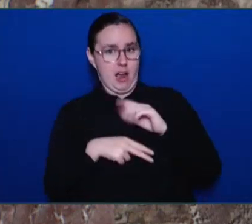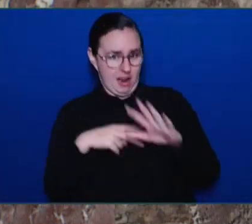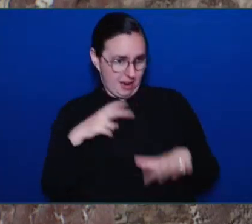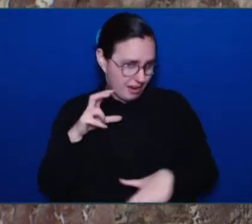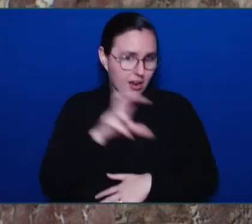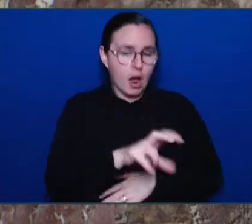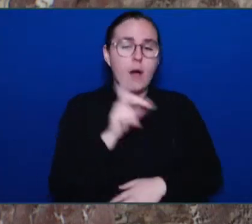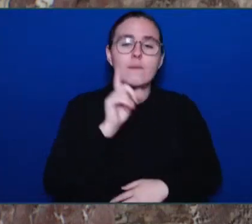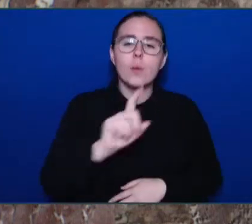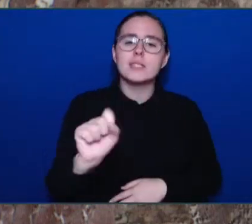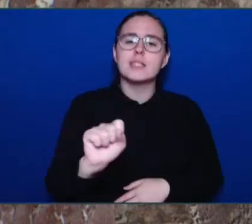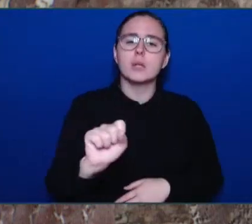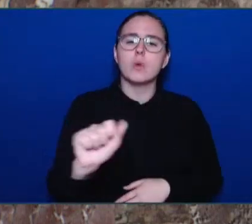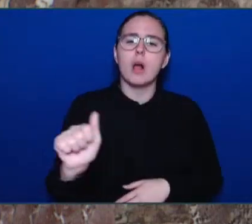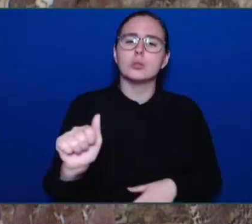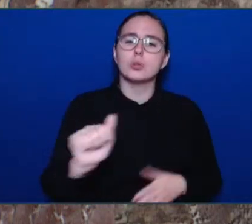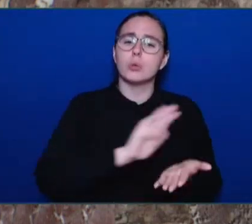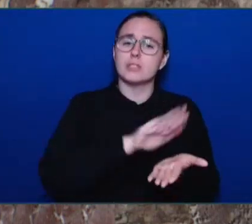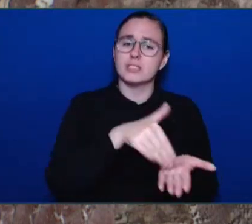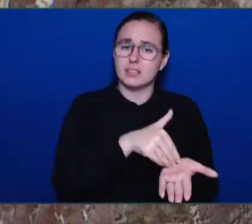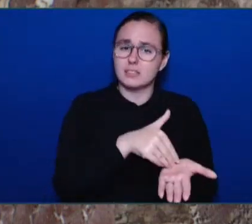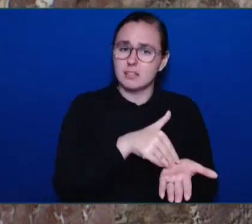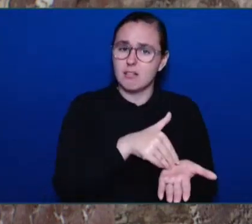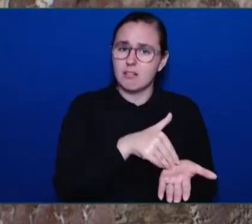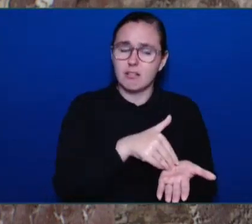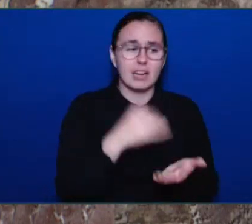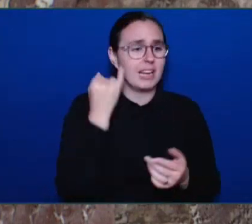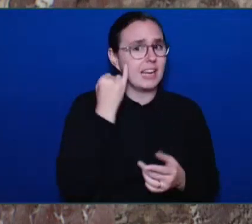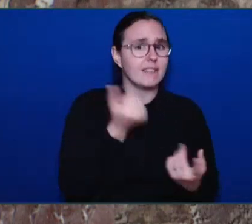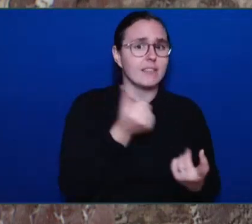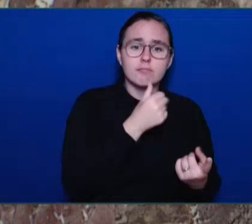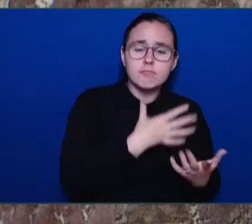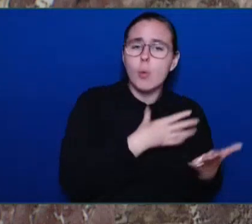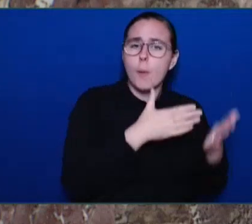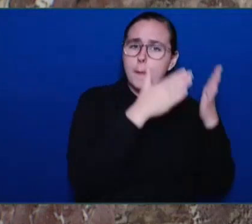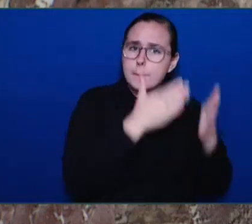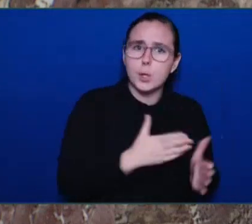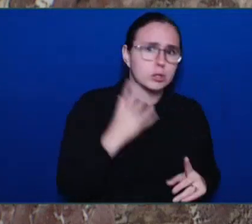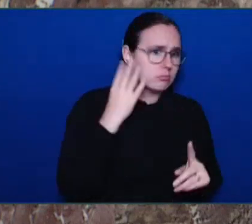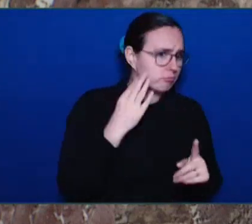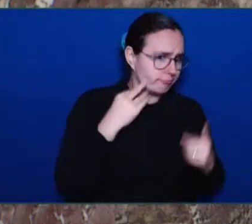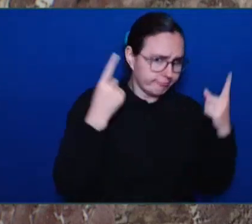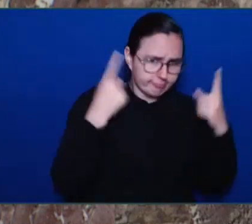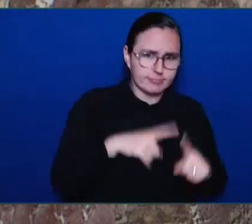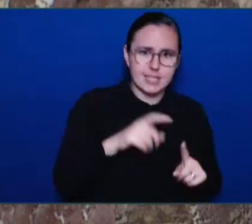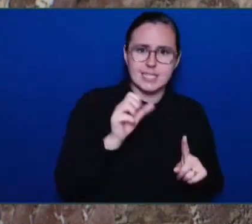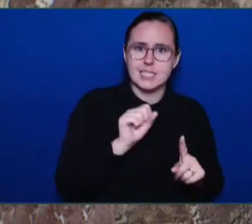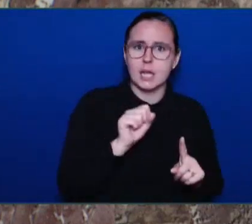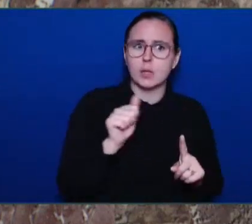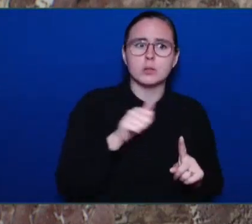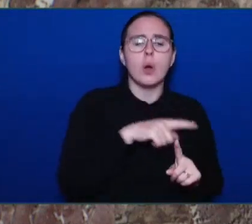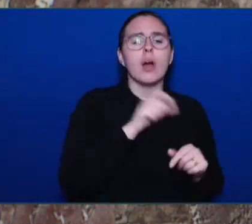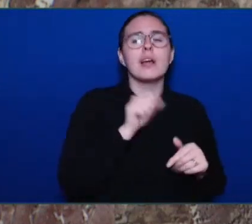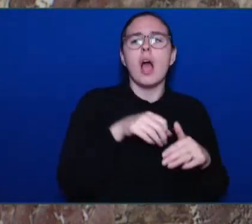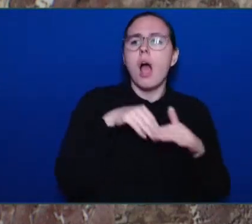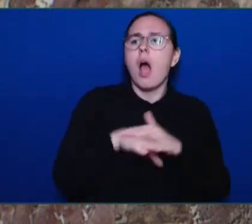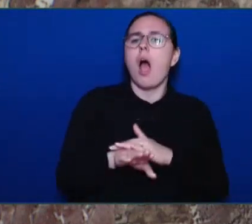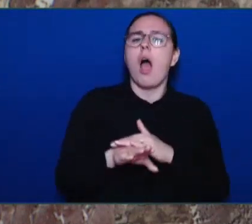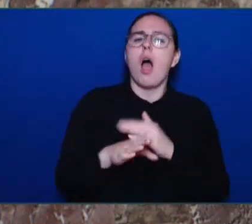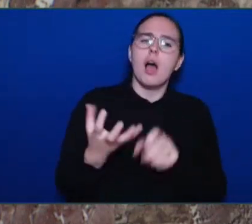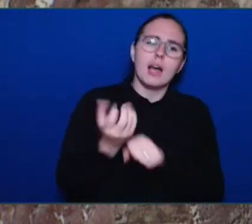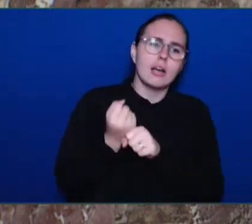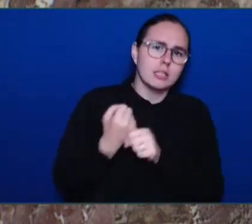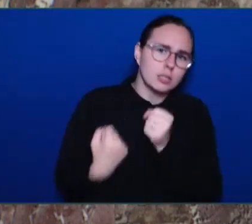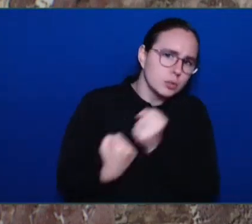are places where they can go for help and assistance. Those are initiatives that this government has taken and